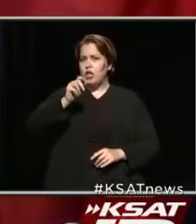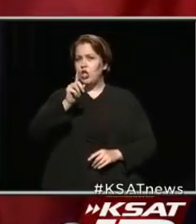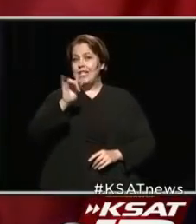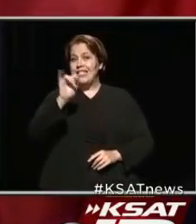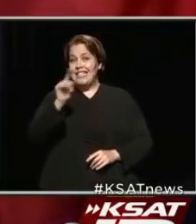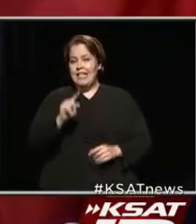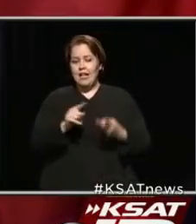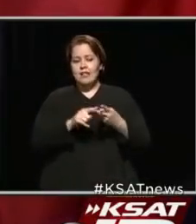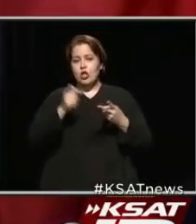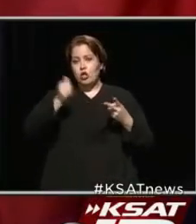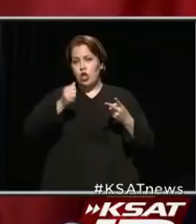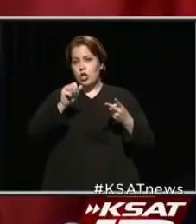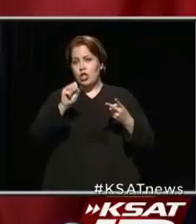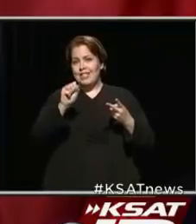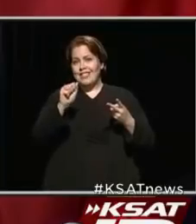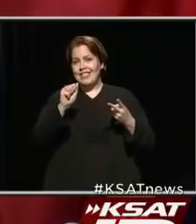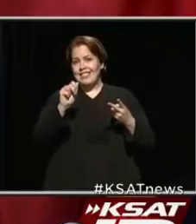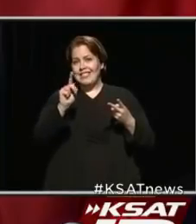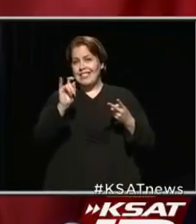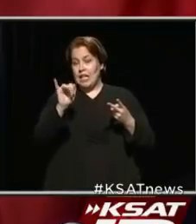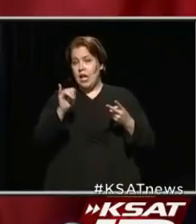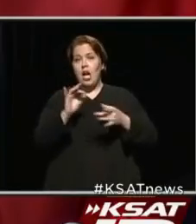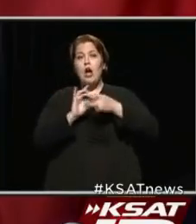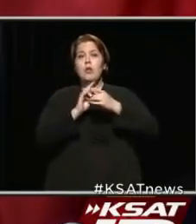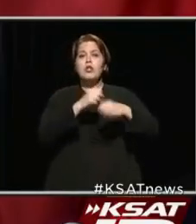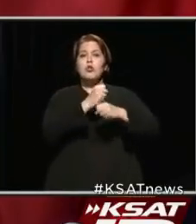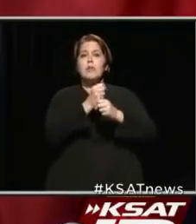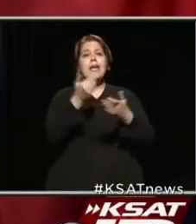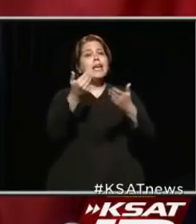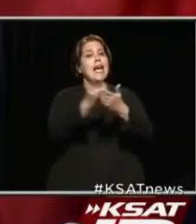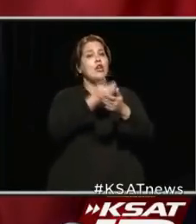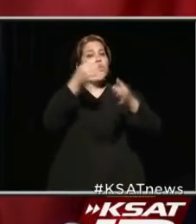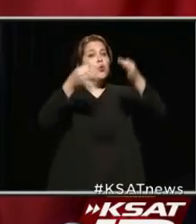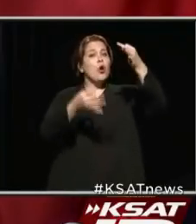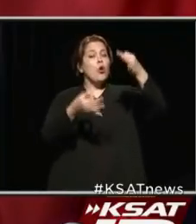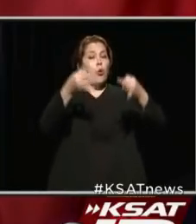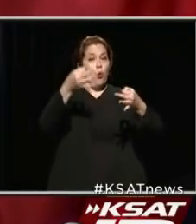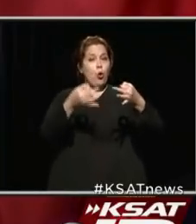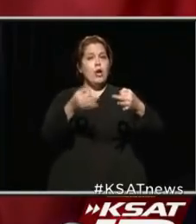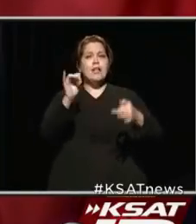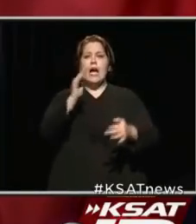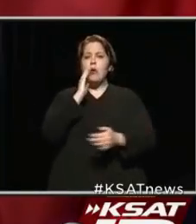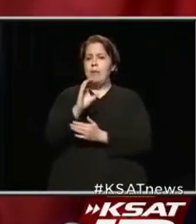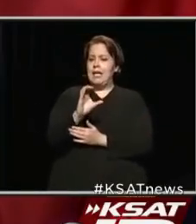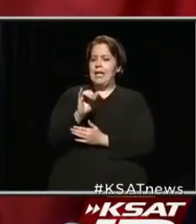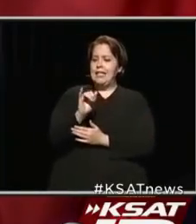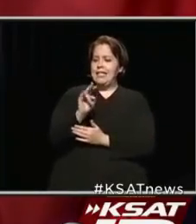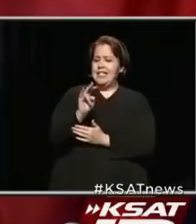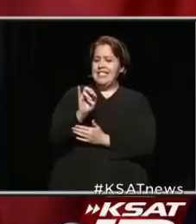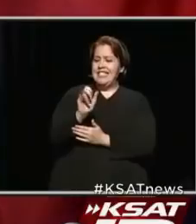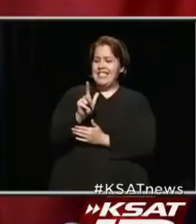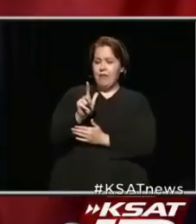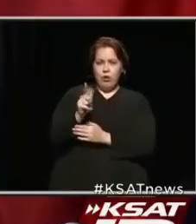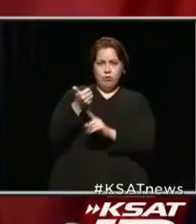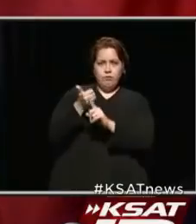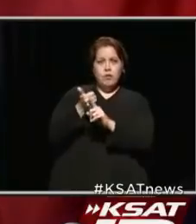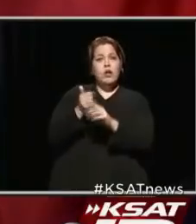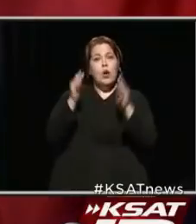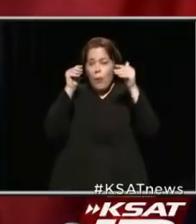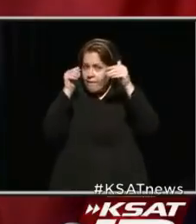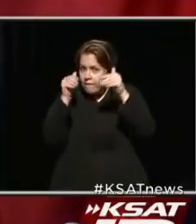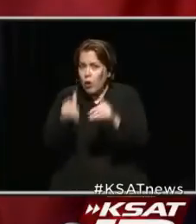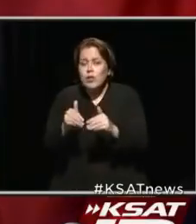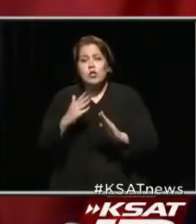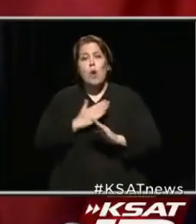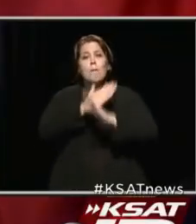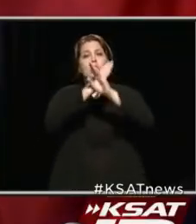Judge Sakai with respect to the creation of a new court. And it would be a civil court that would focus on protective